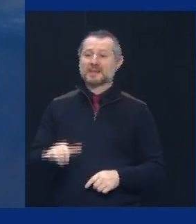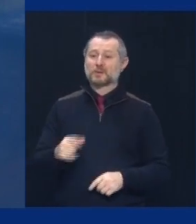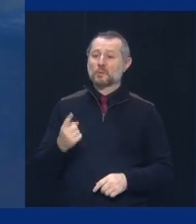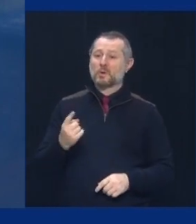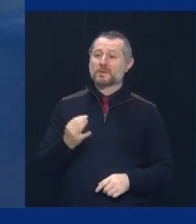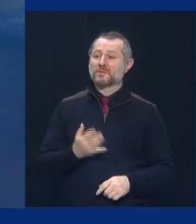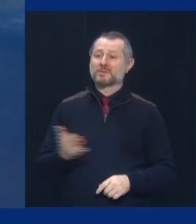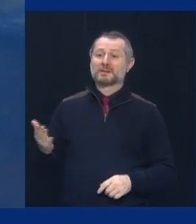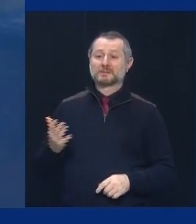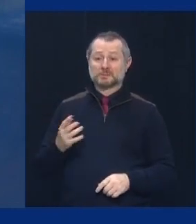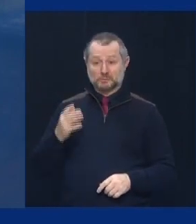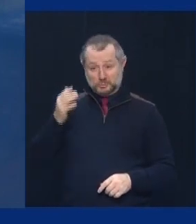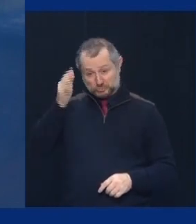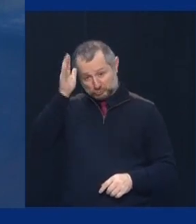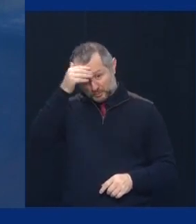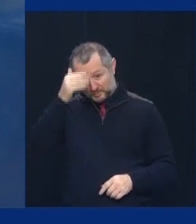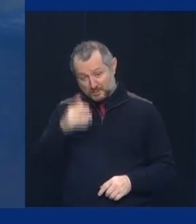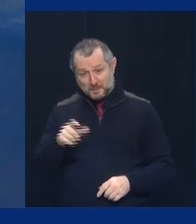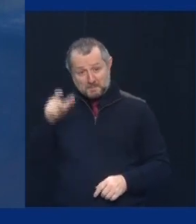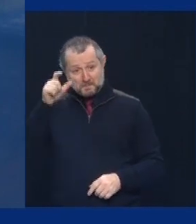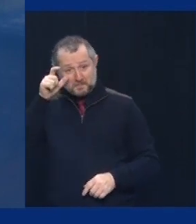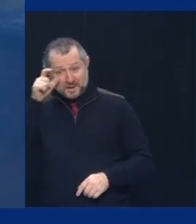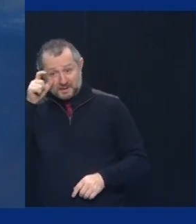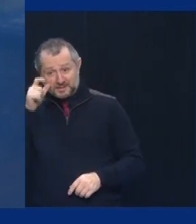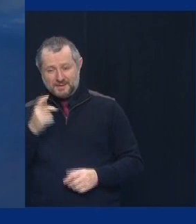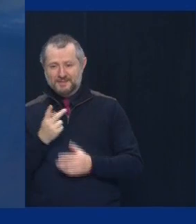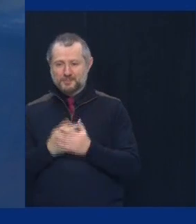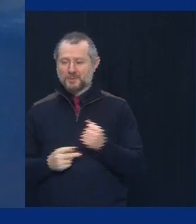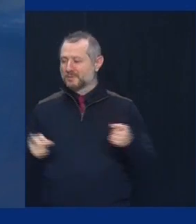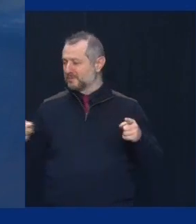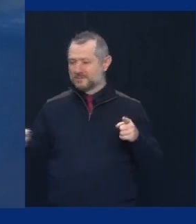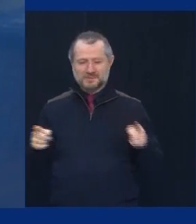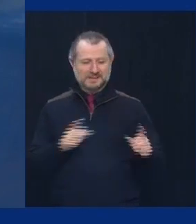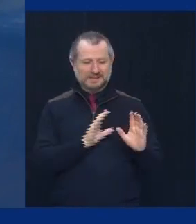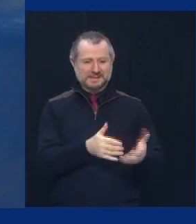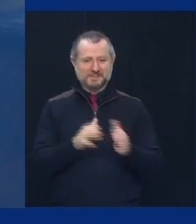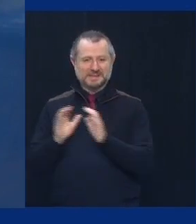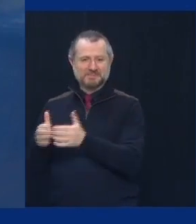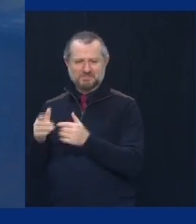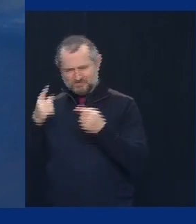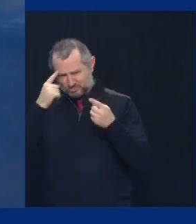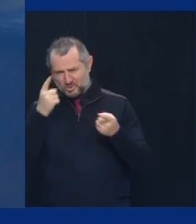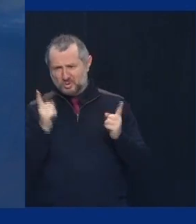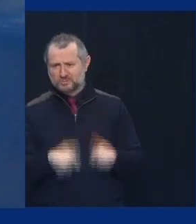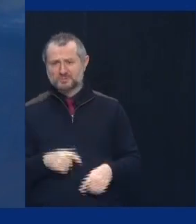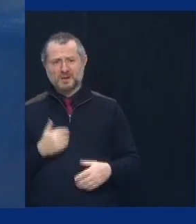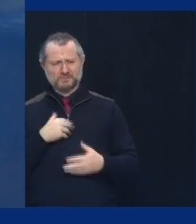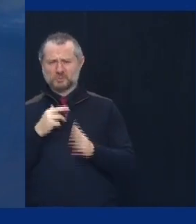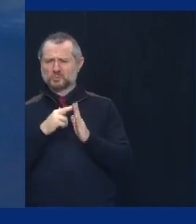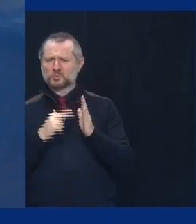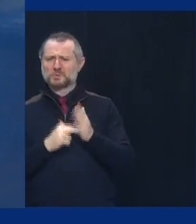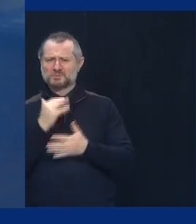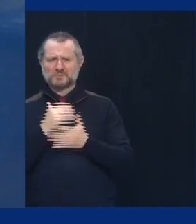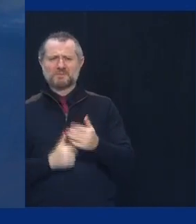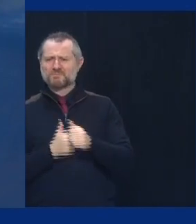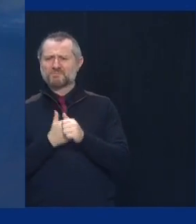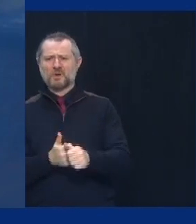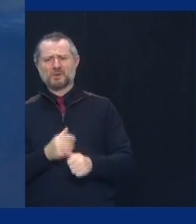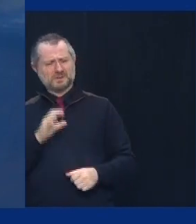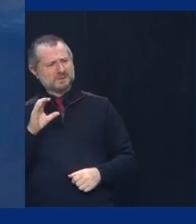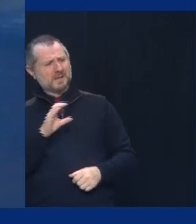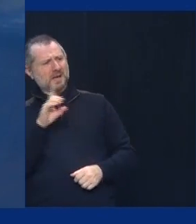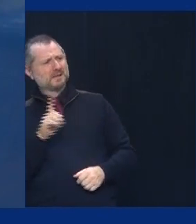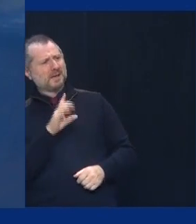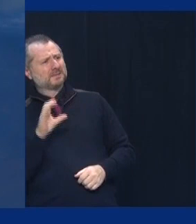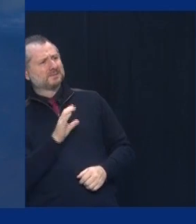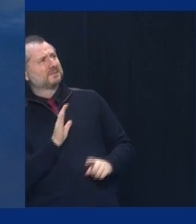Trump team and the Biden team agrees with. The rules that we follow are basically CDC rules. That's